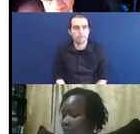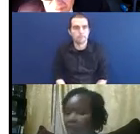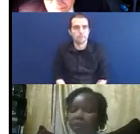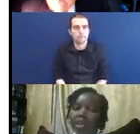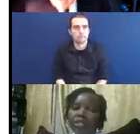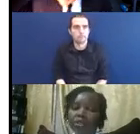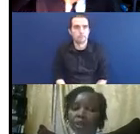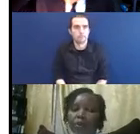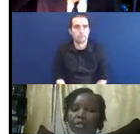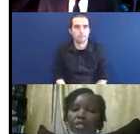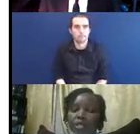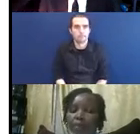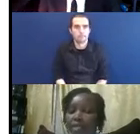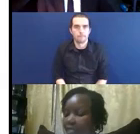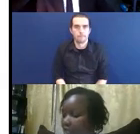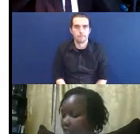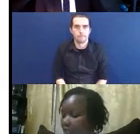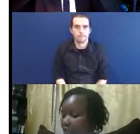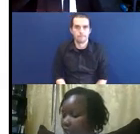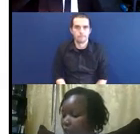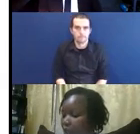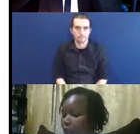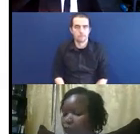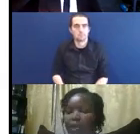Yeah, okay, I'll talk about disability